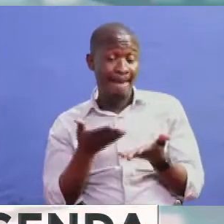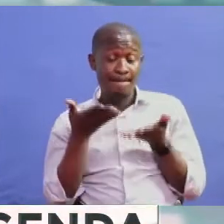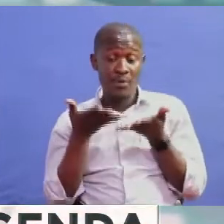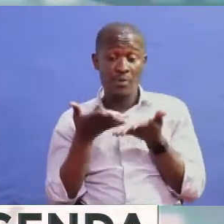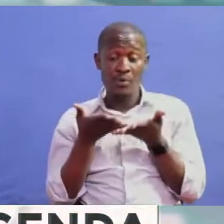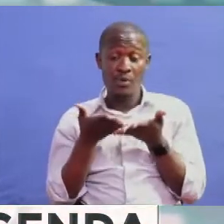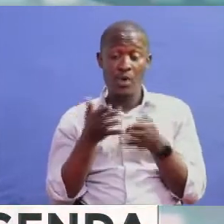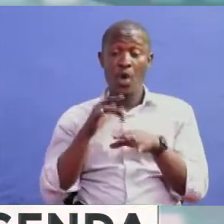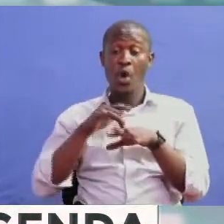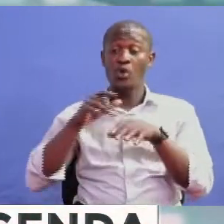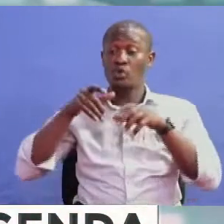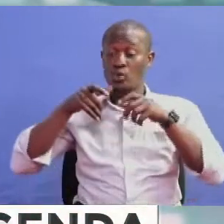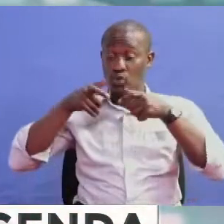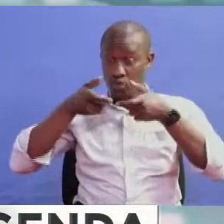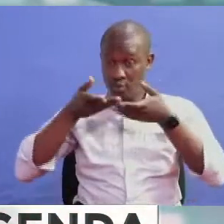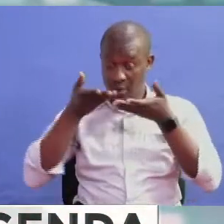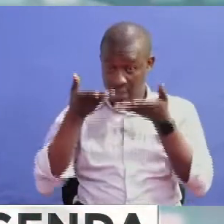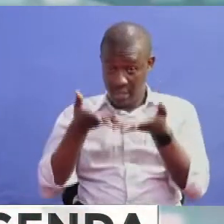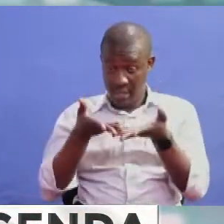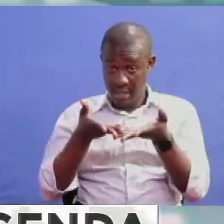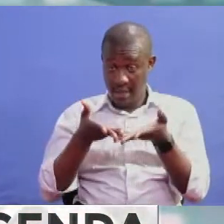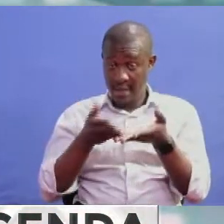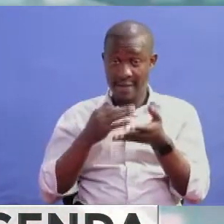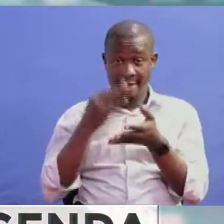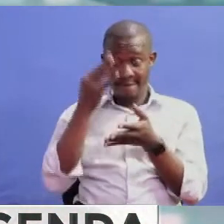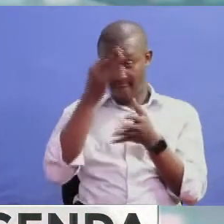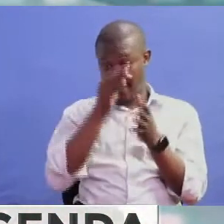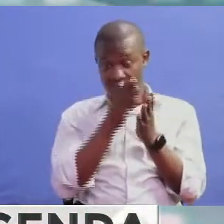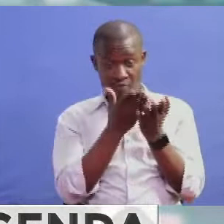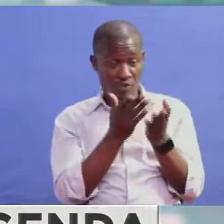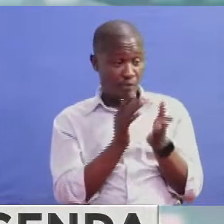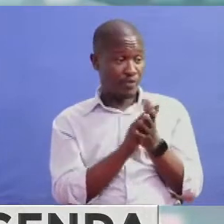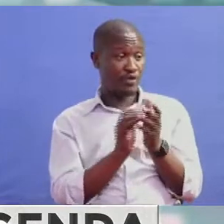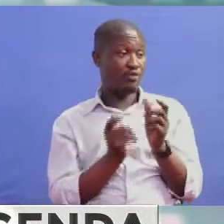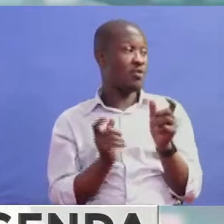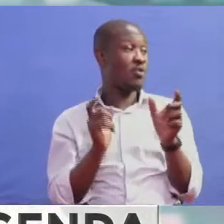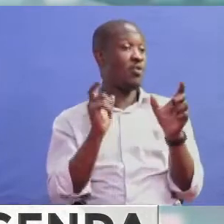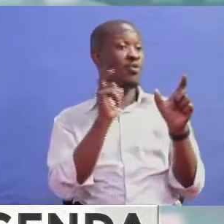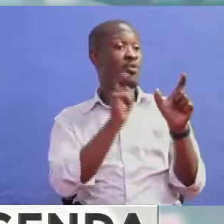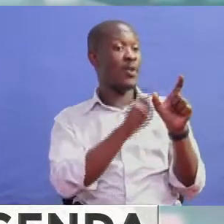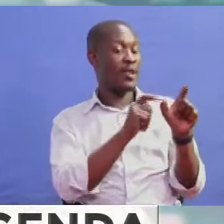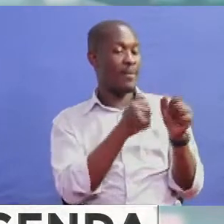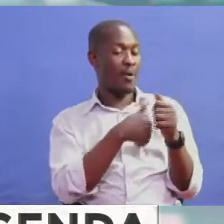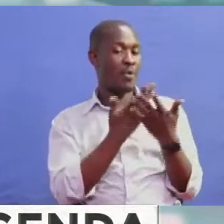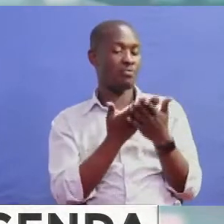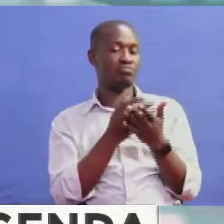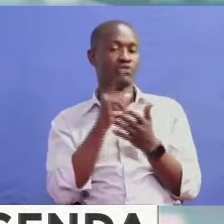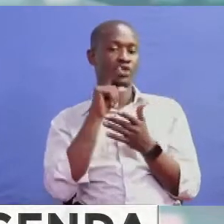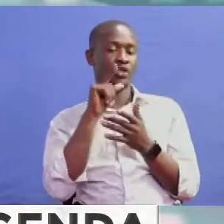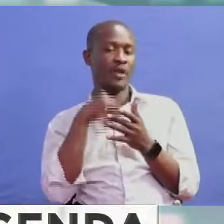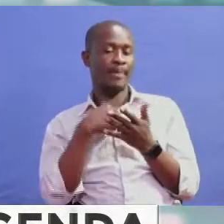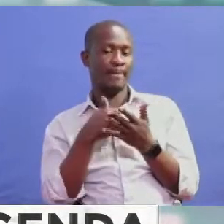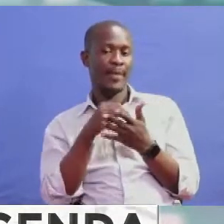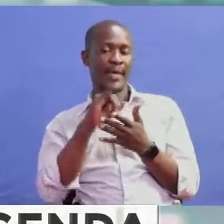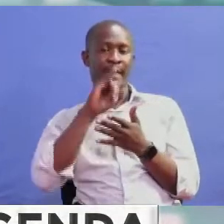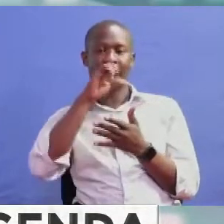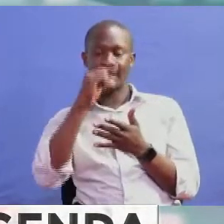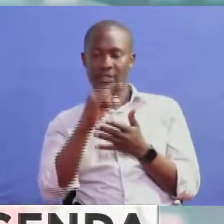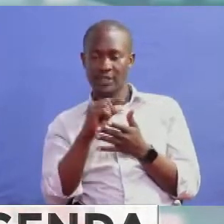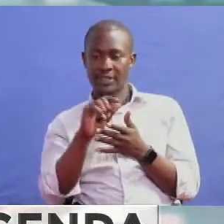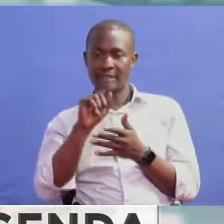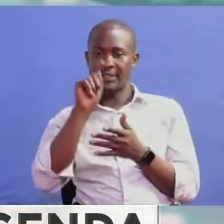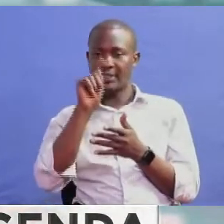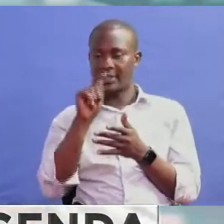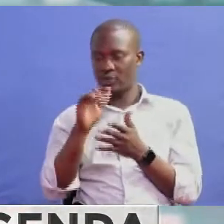on social media, I'm present on Facebook, you can reach me on Twitter, you can reach me on Instagram, you can reach me on TikTok.